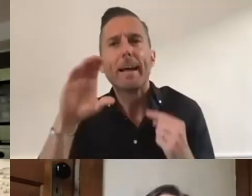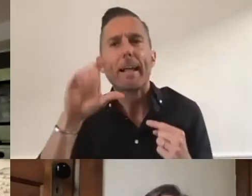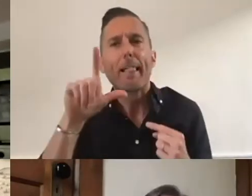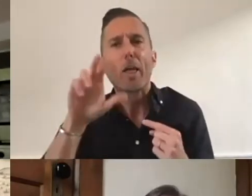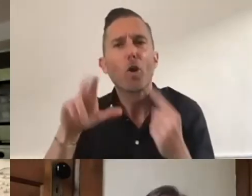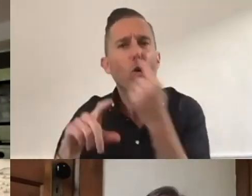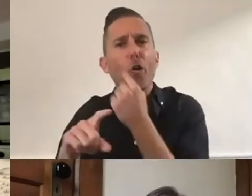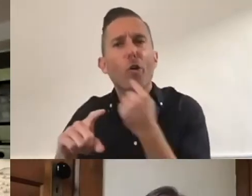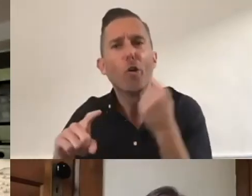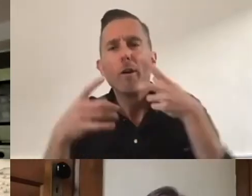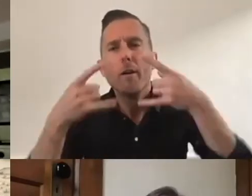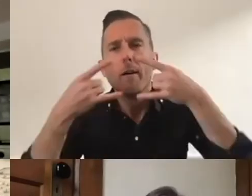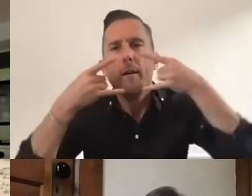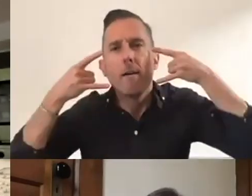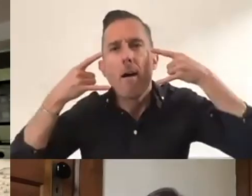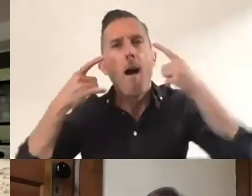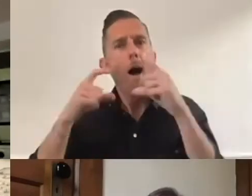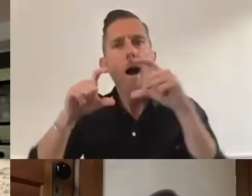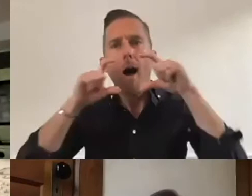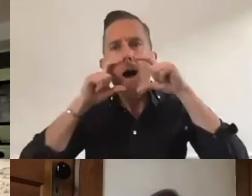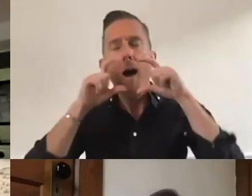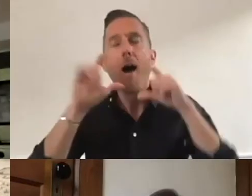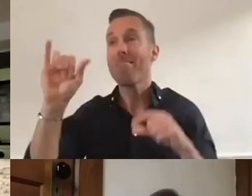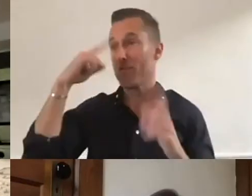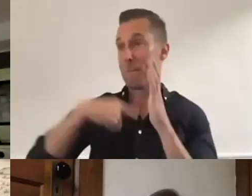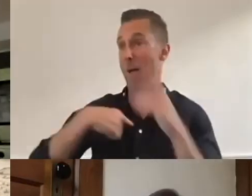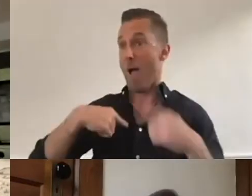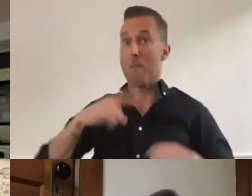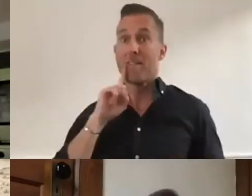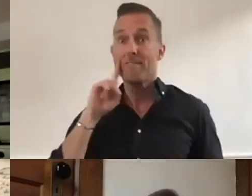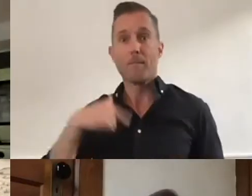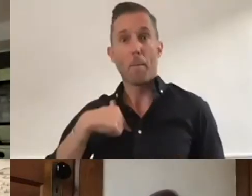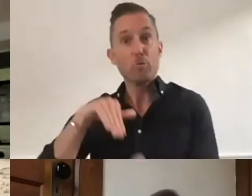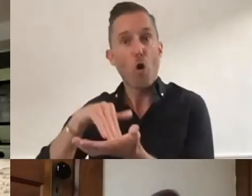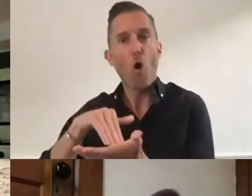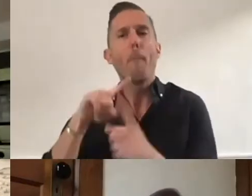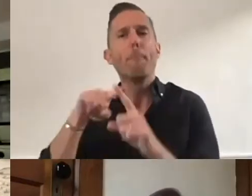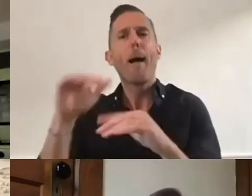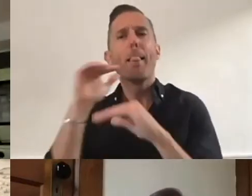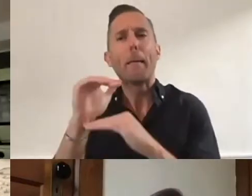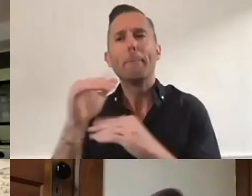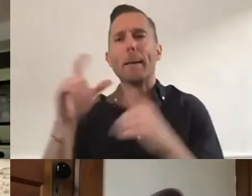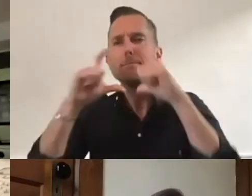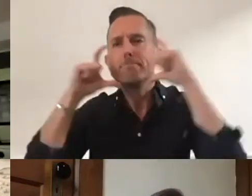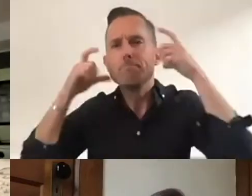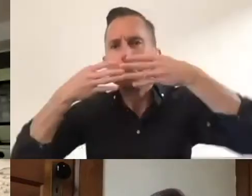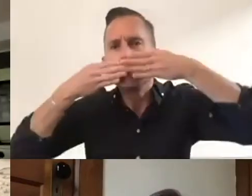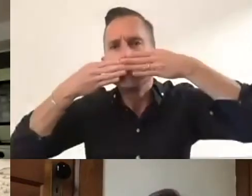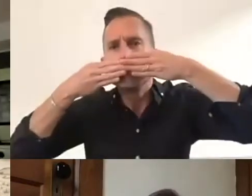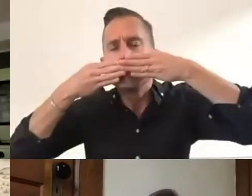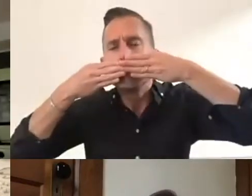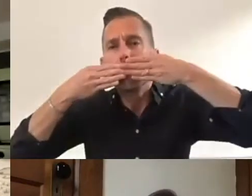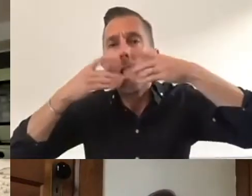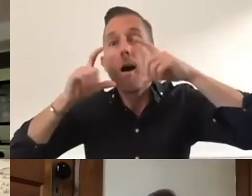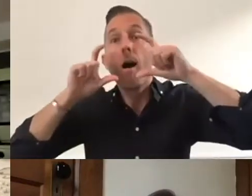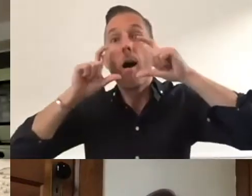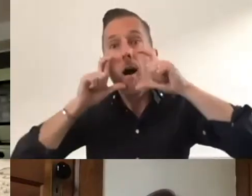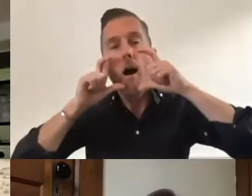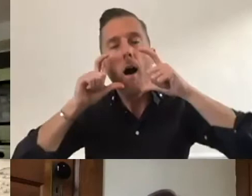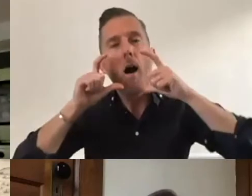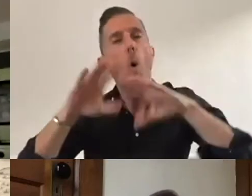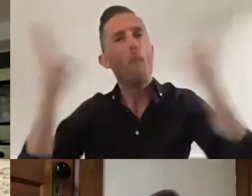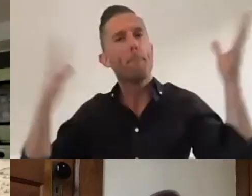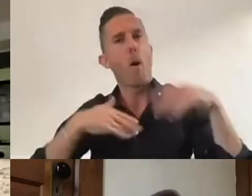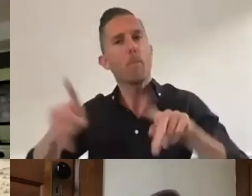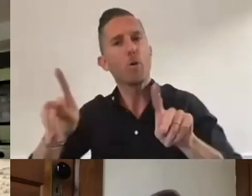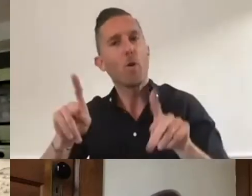I'd like to be a doctor, but this limits me. So having images of people, and the only time that her